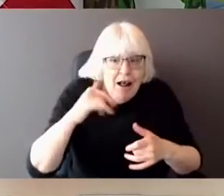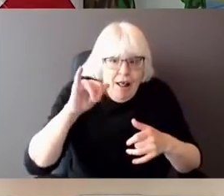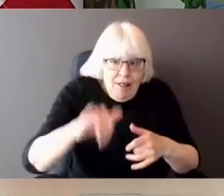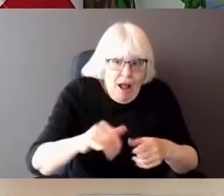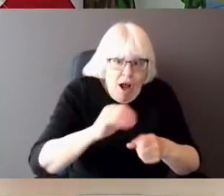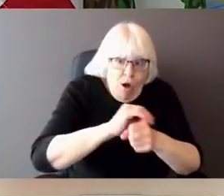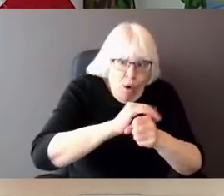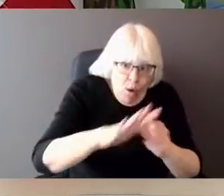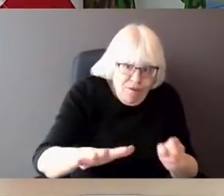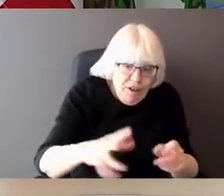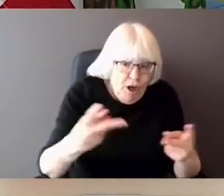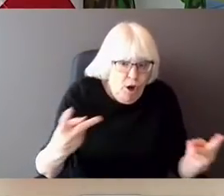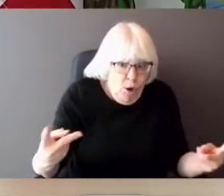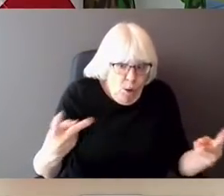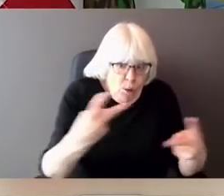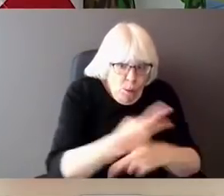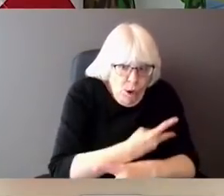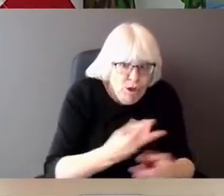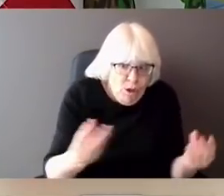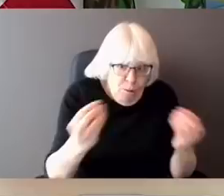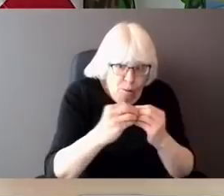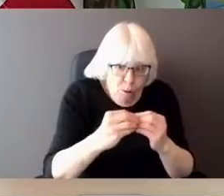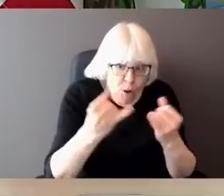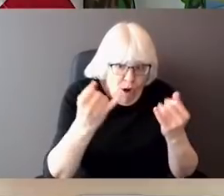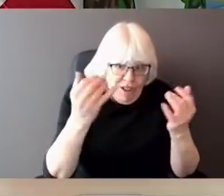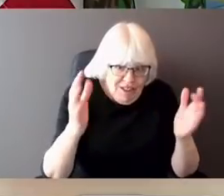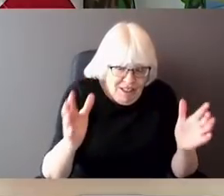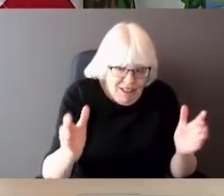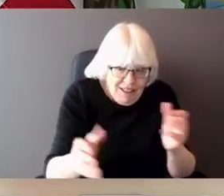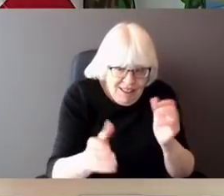viruses. Oh, thank you. So